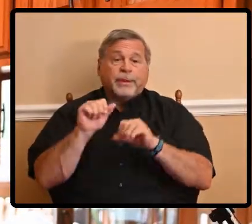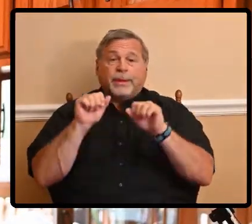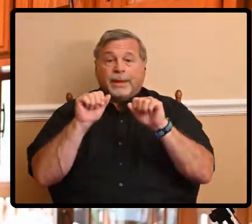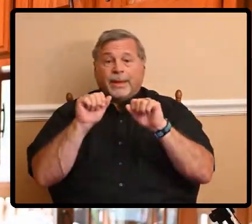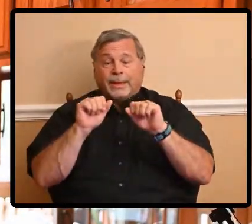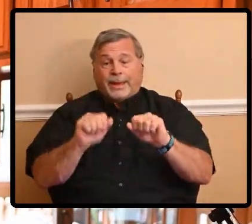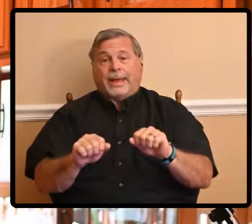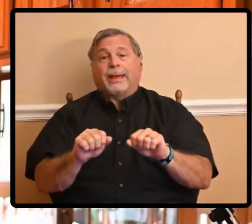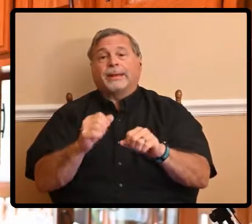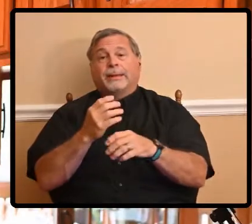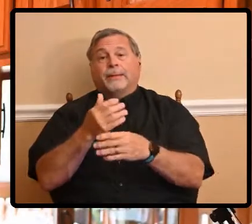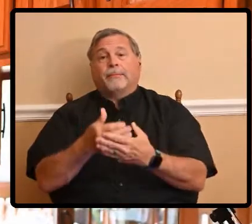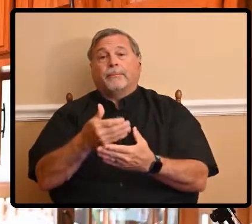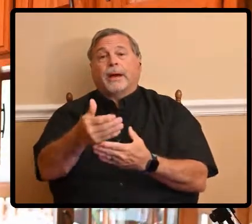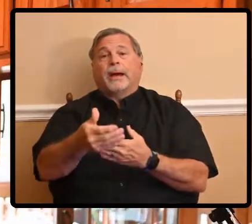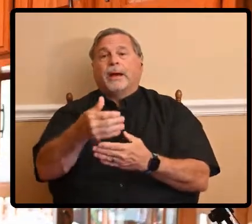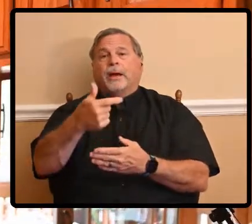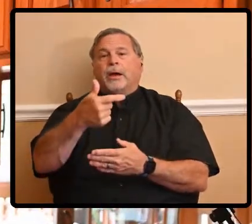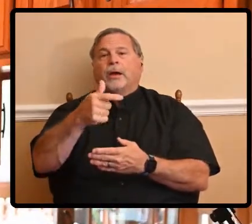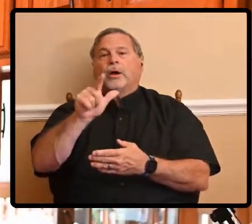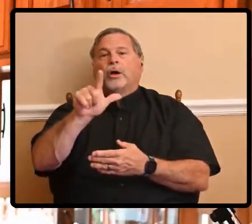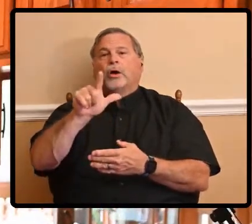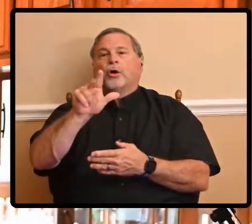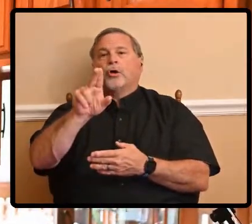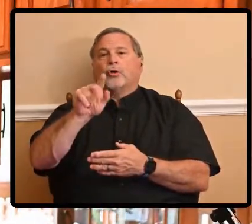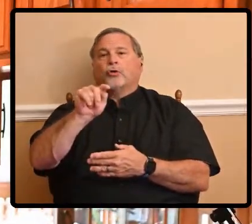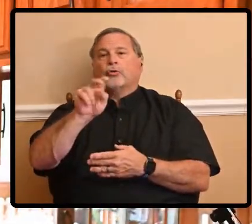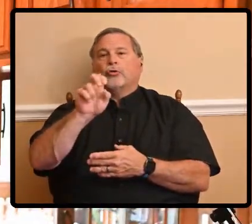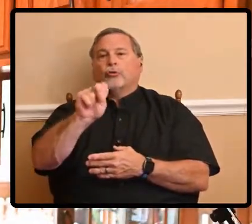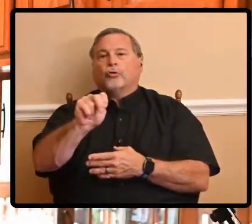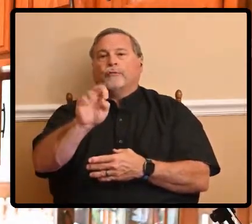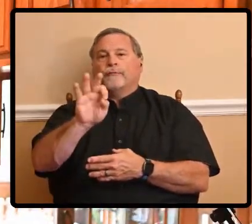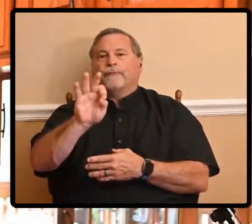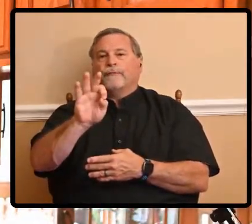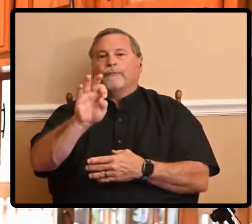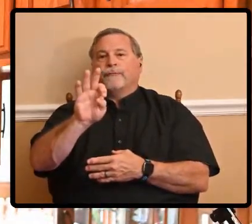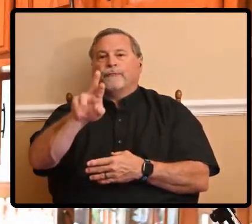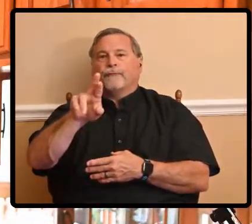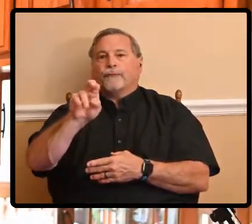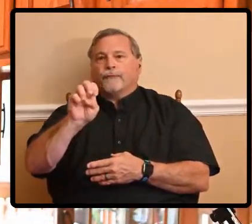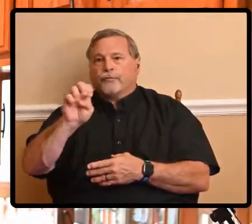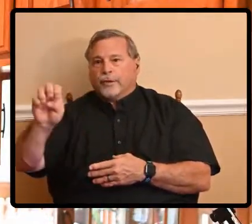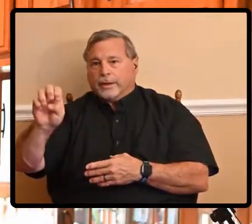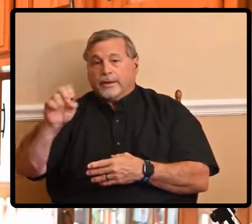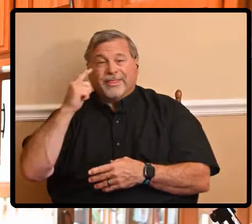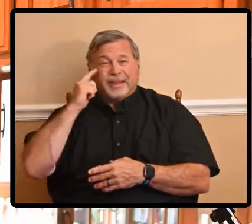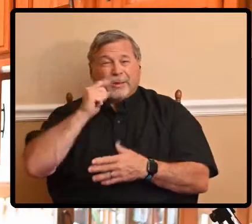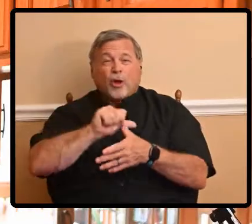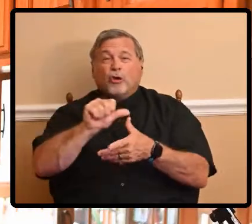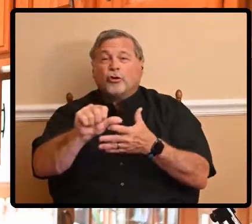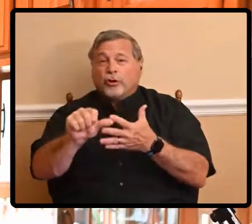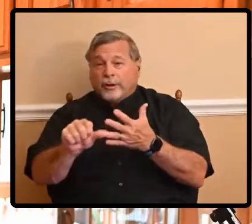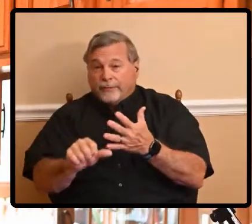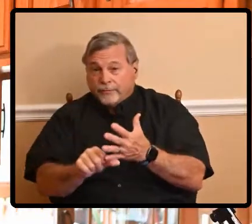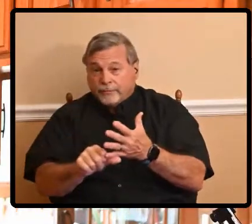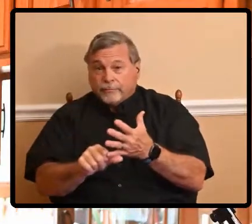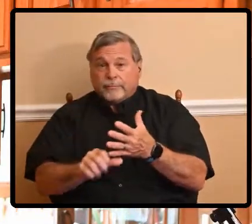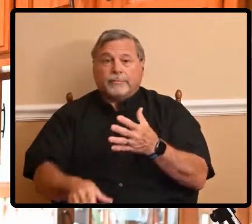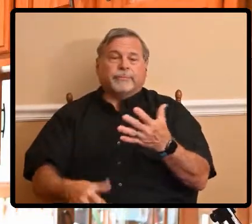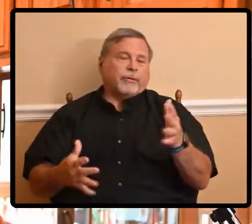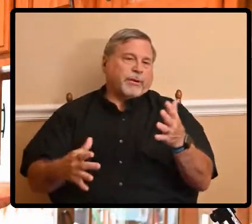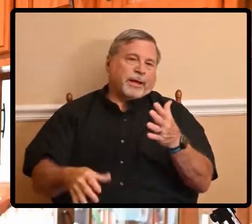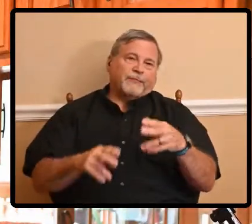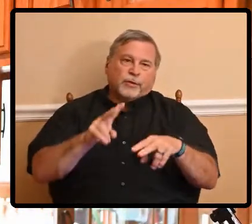You can also get gluten-free. So always think about the alternatives that you have for this. We'll add some salt and